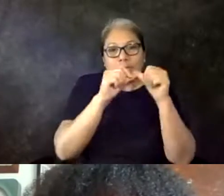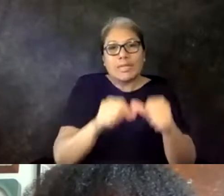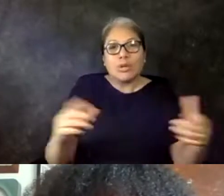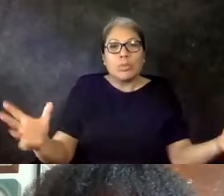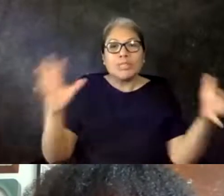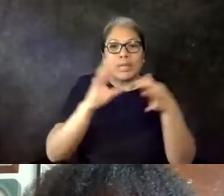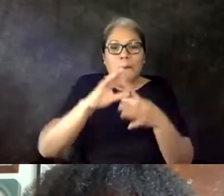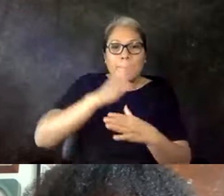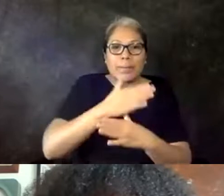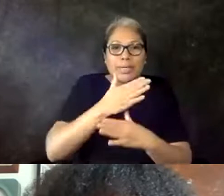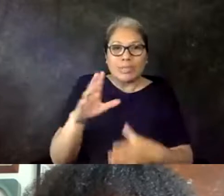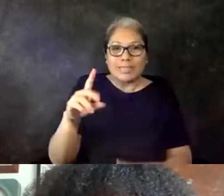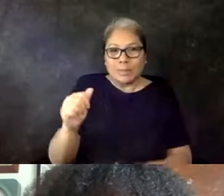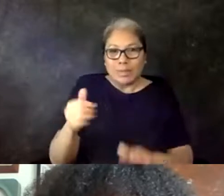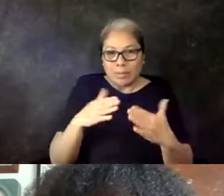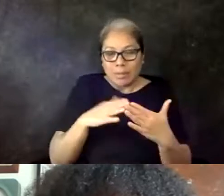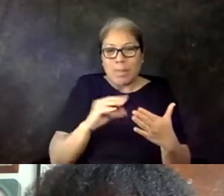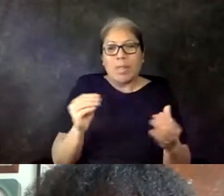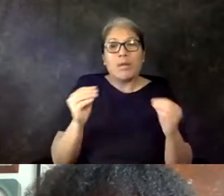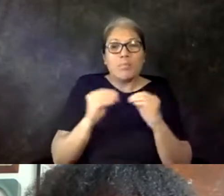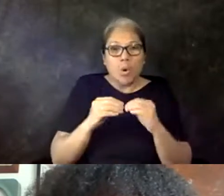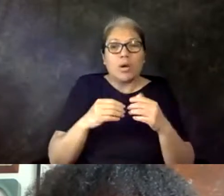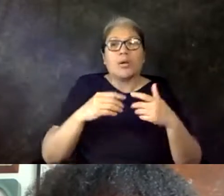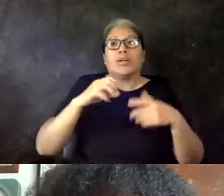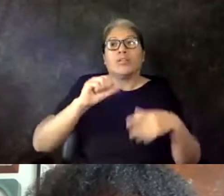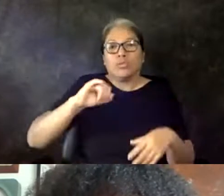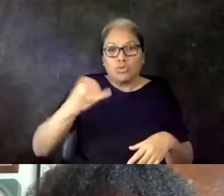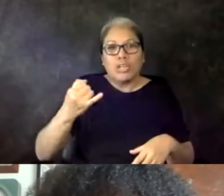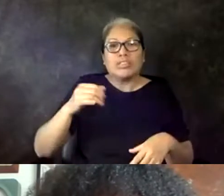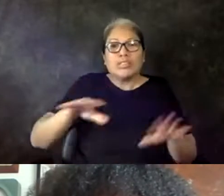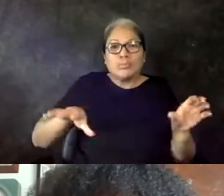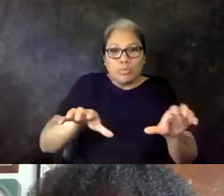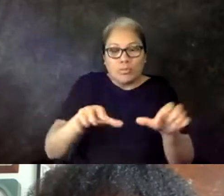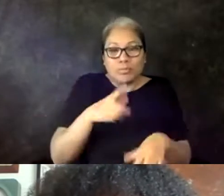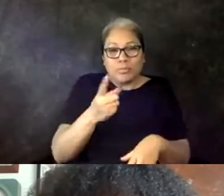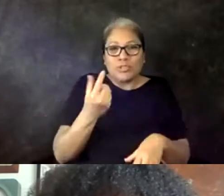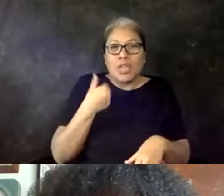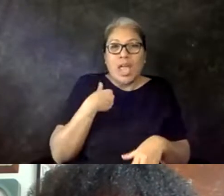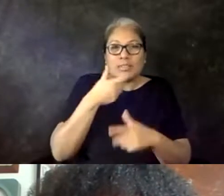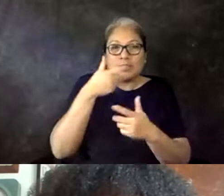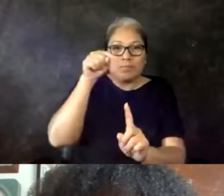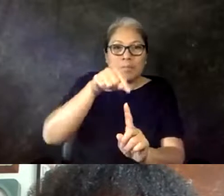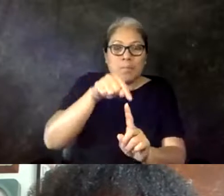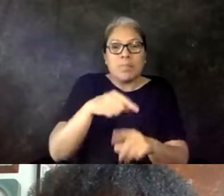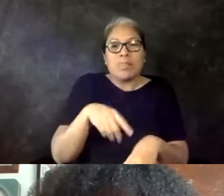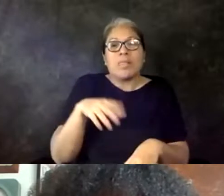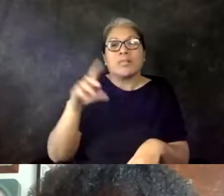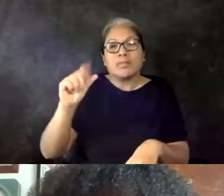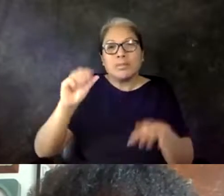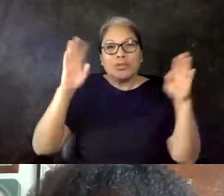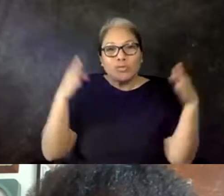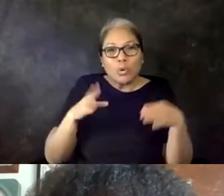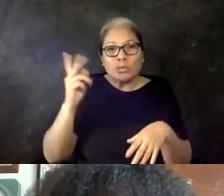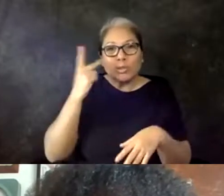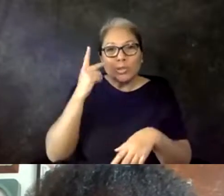disability communities and larger social justice movements. And she has particular interest in disability-focused political work that is grounded